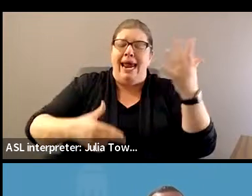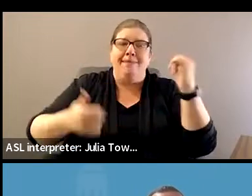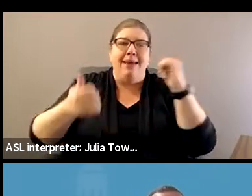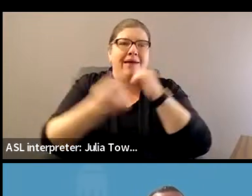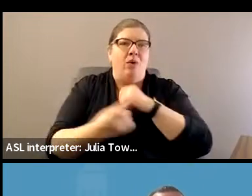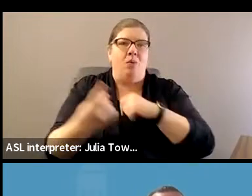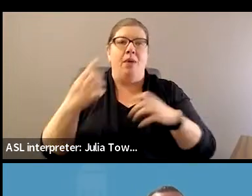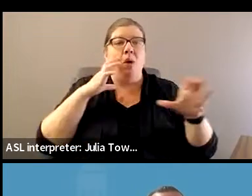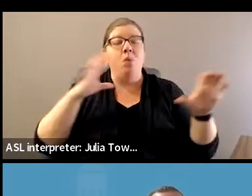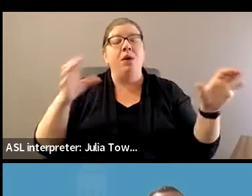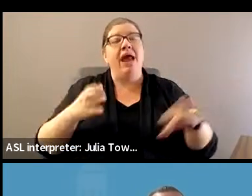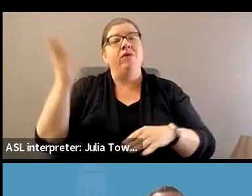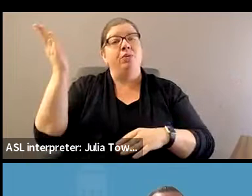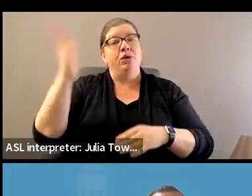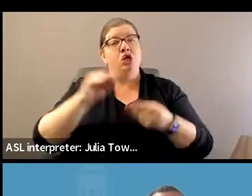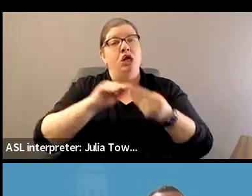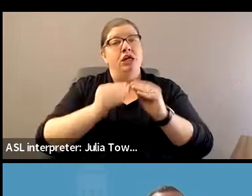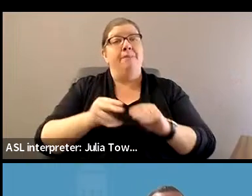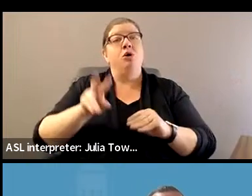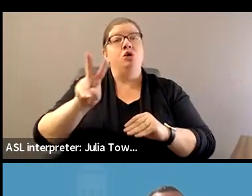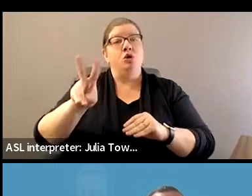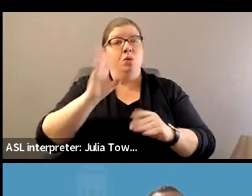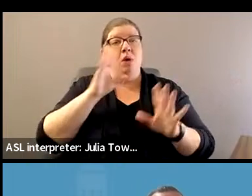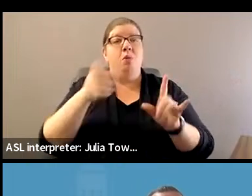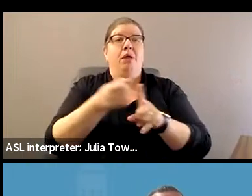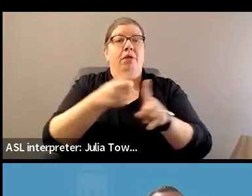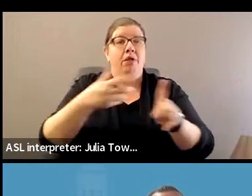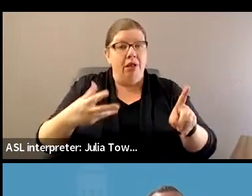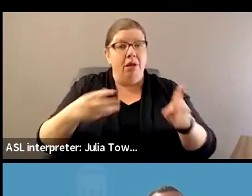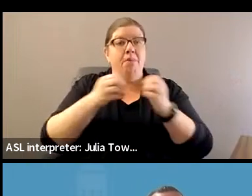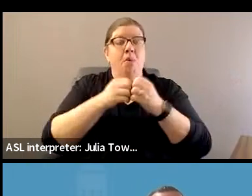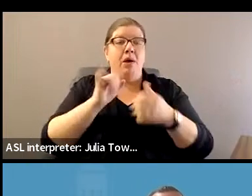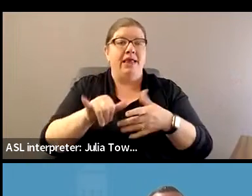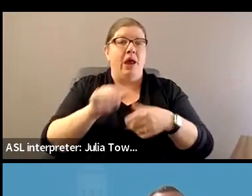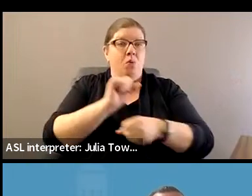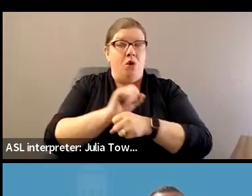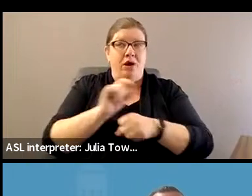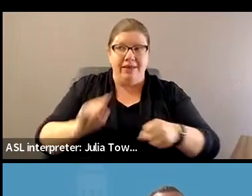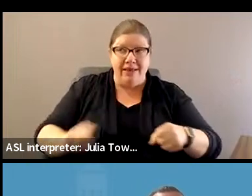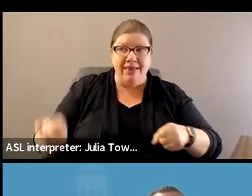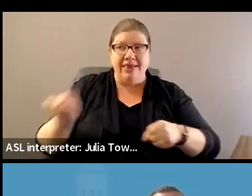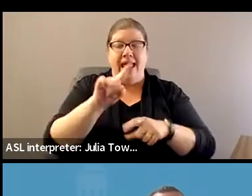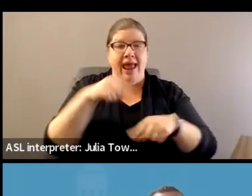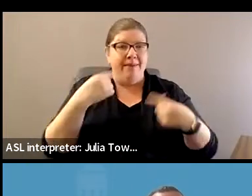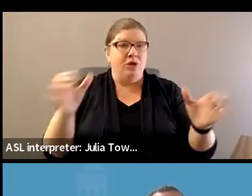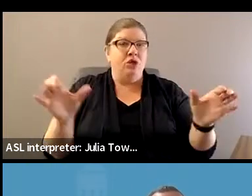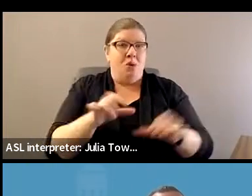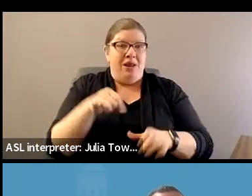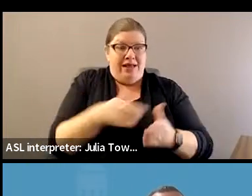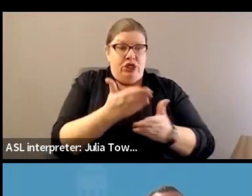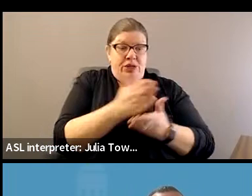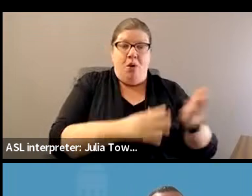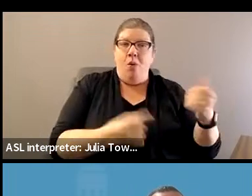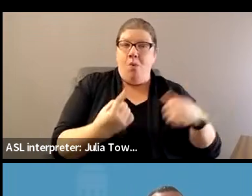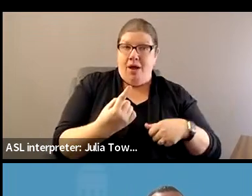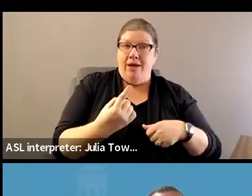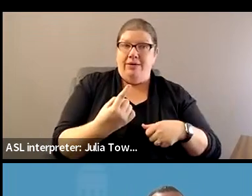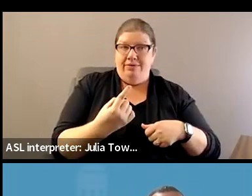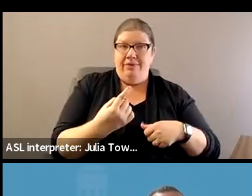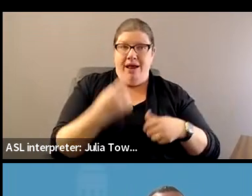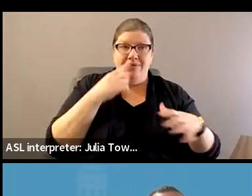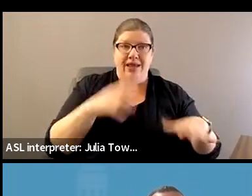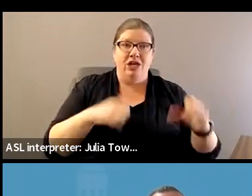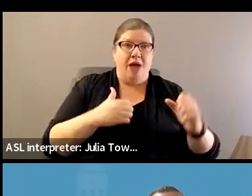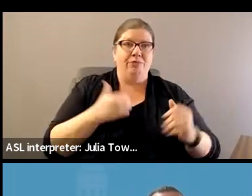have a presentation number 2 where we are going to explain a little bit more about the work that they have been doing. This is part 1 of the